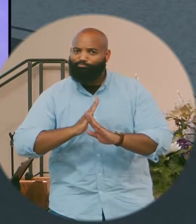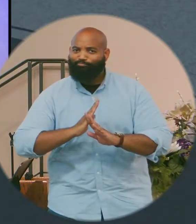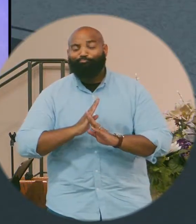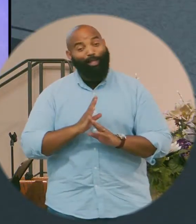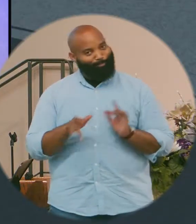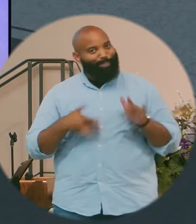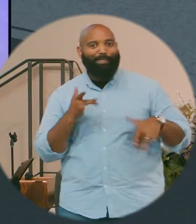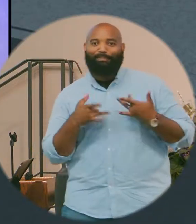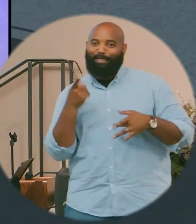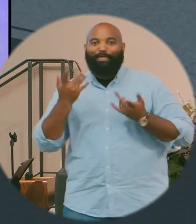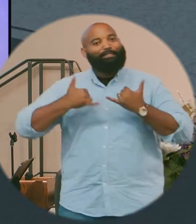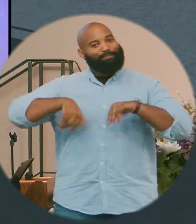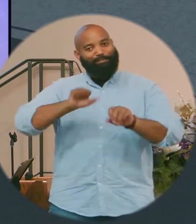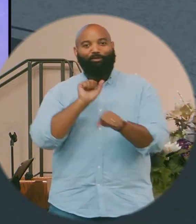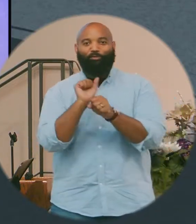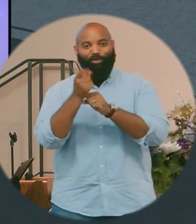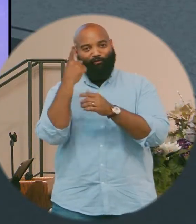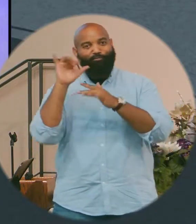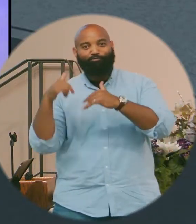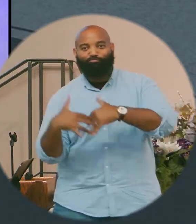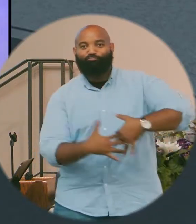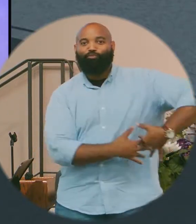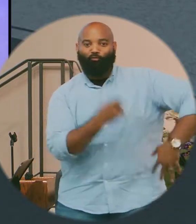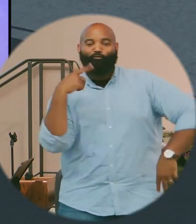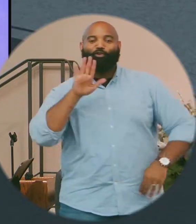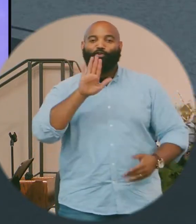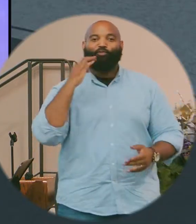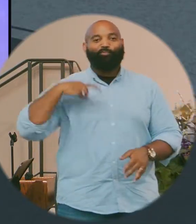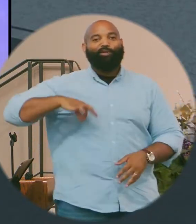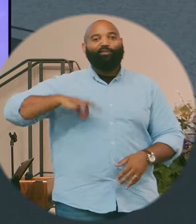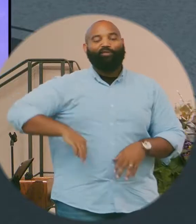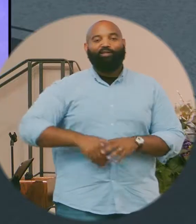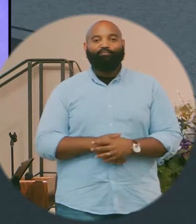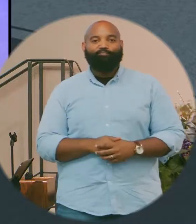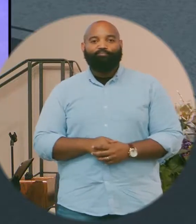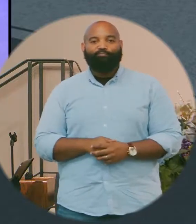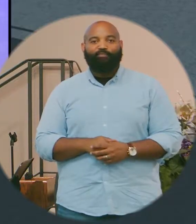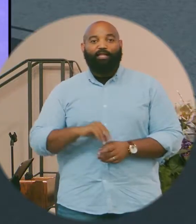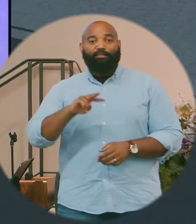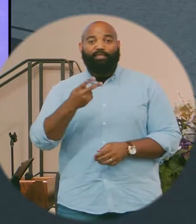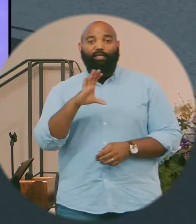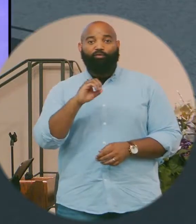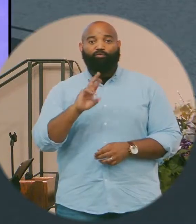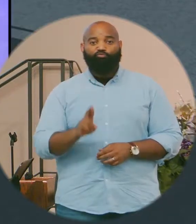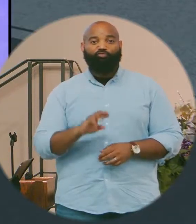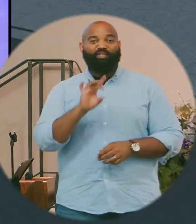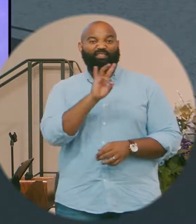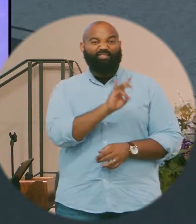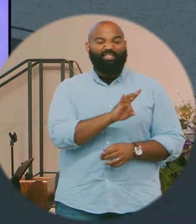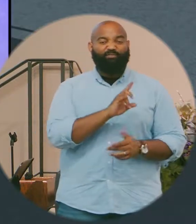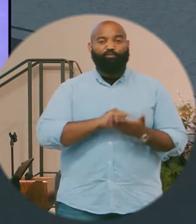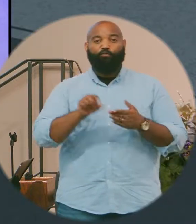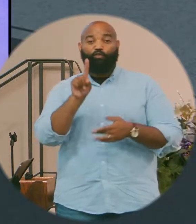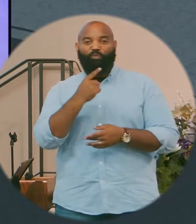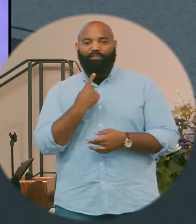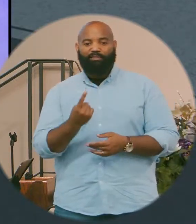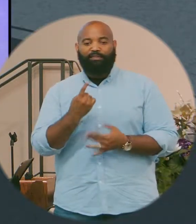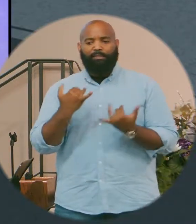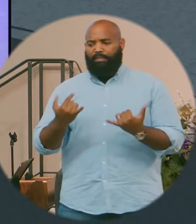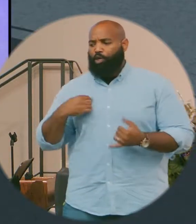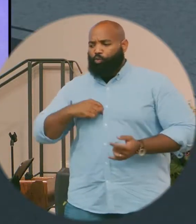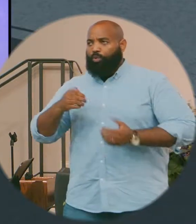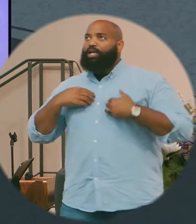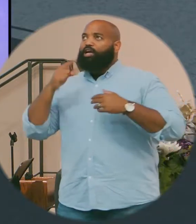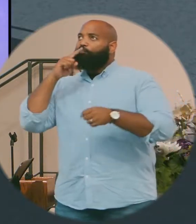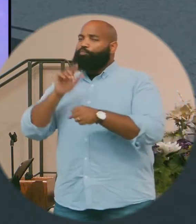still working it out for your good, right? 2 Corinthians 7 and 1 says, therefore, since we have these promises,